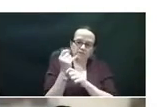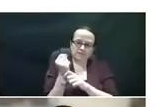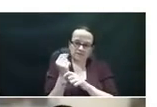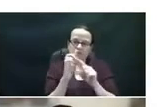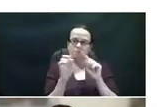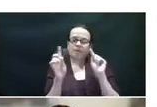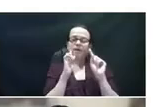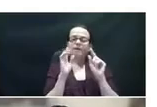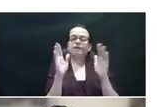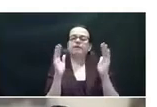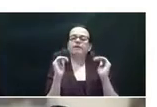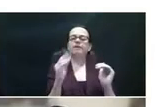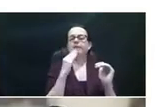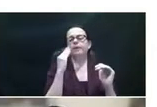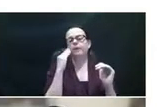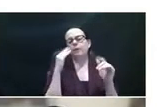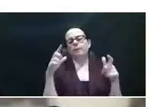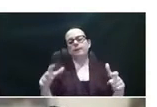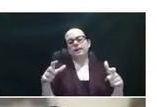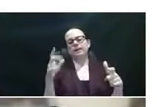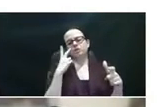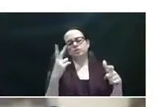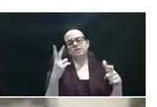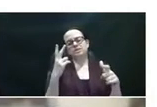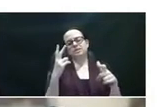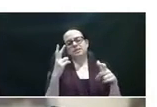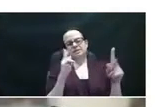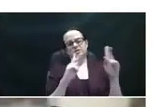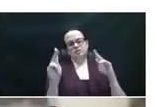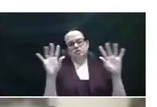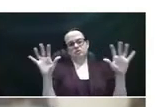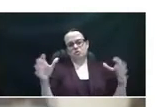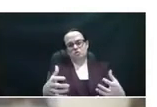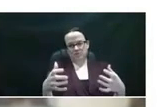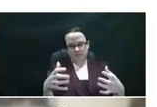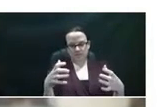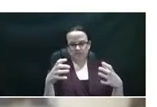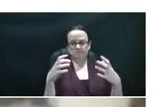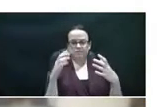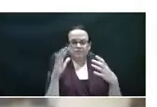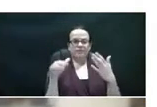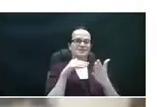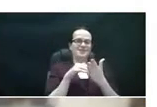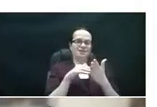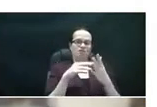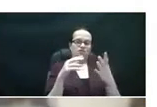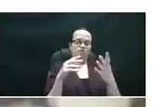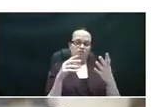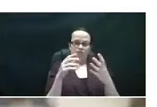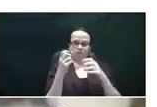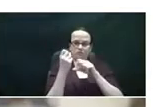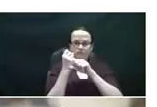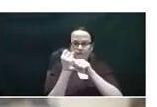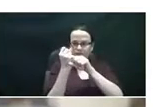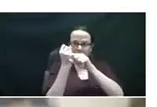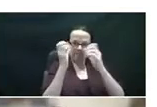Next, at the home plate, we see our associates, because they're the ones at the center stage. They're the batters. They're the ones in